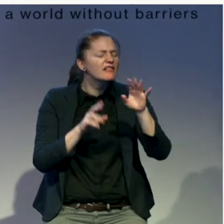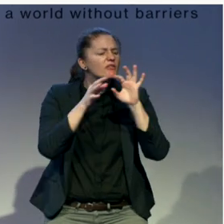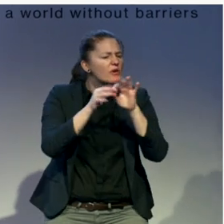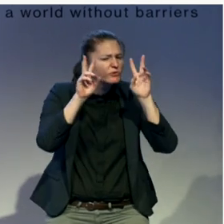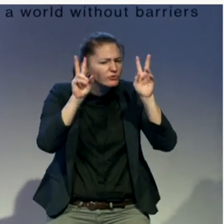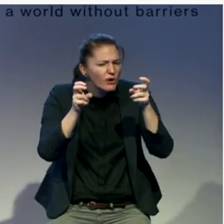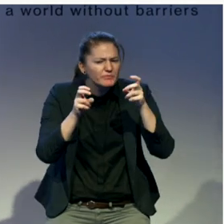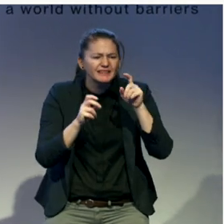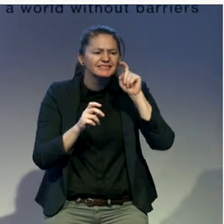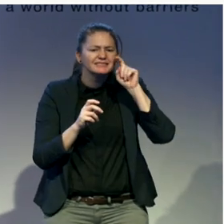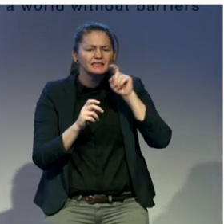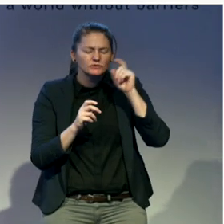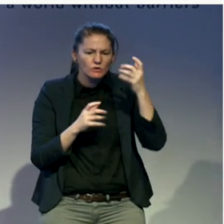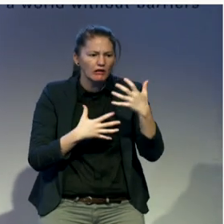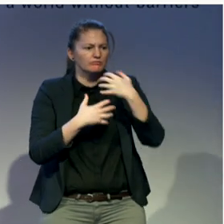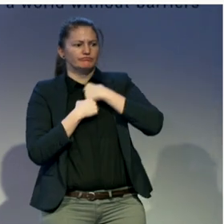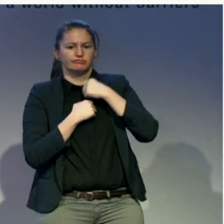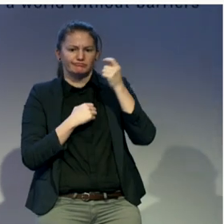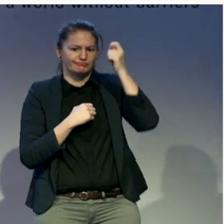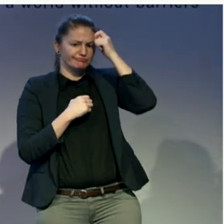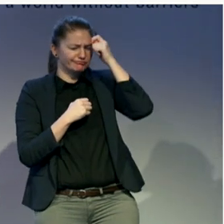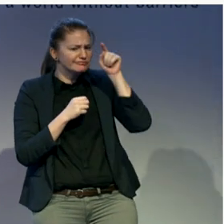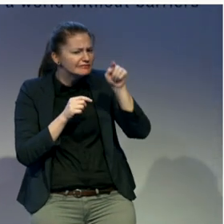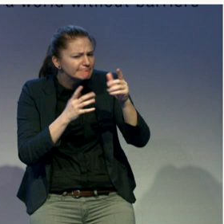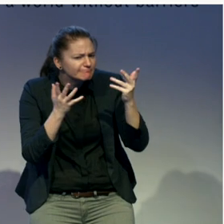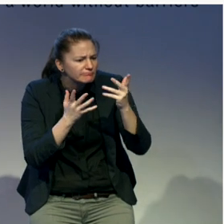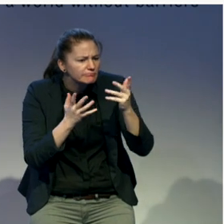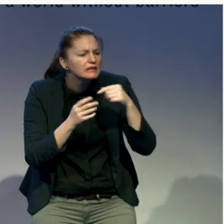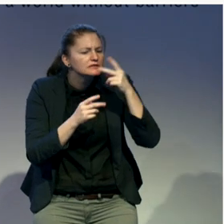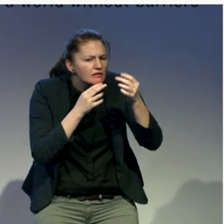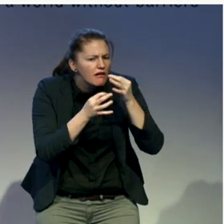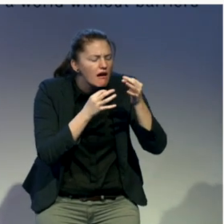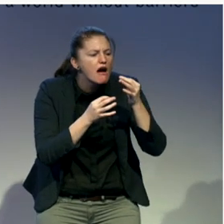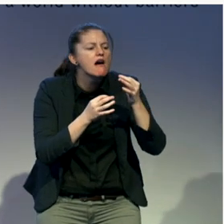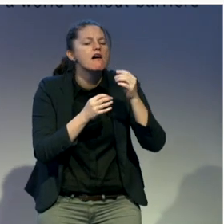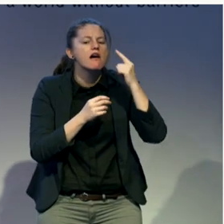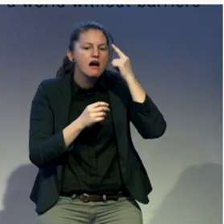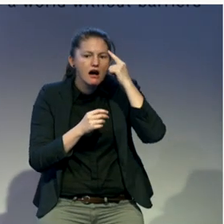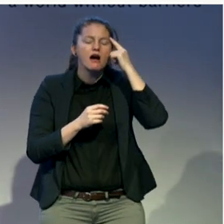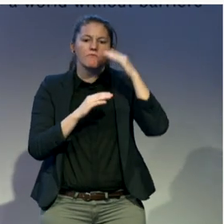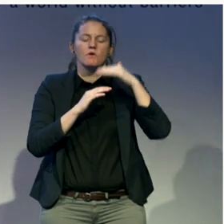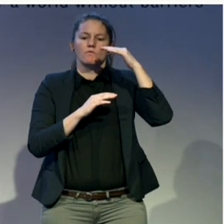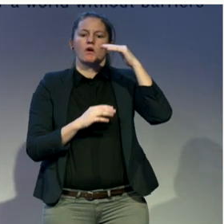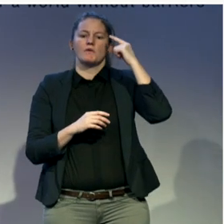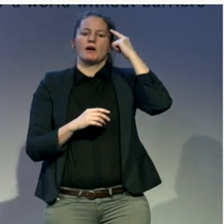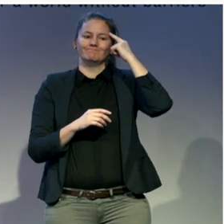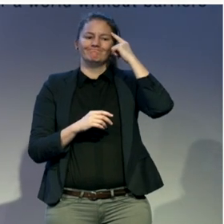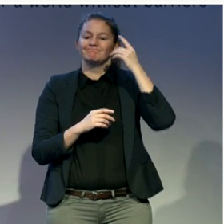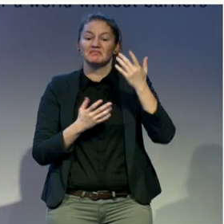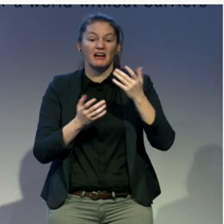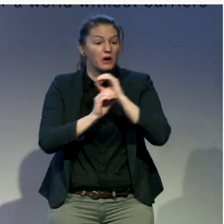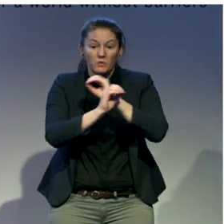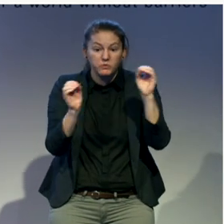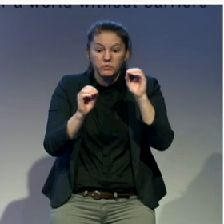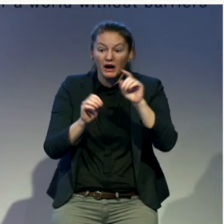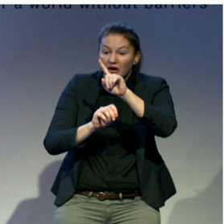they were there, but nobody asked those women, and those men, by the way, if they ever had a sexual assault in their